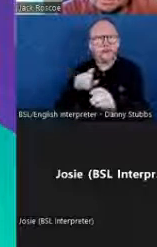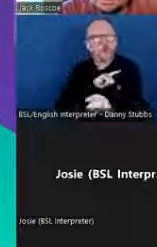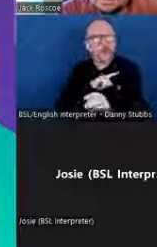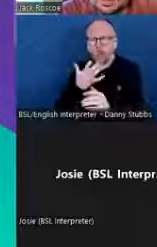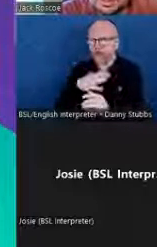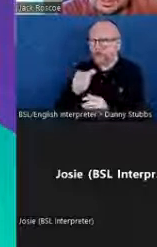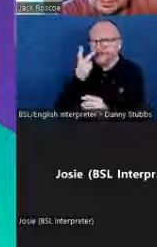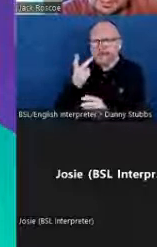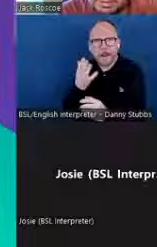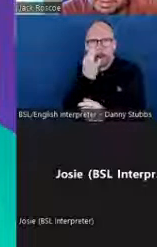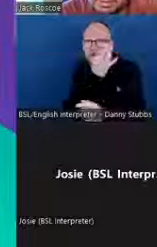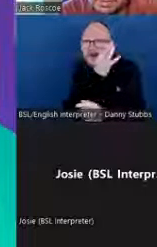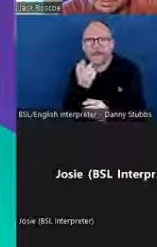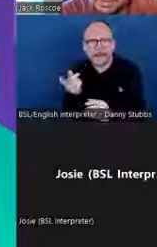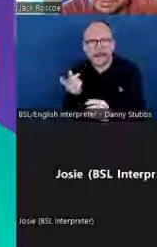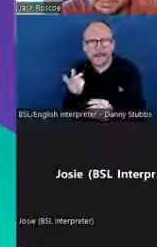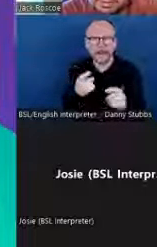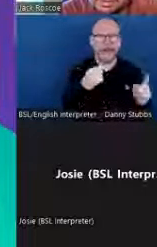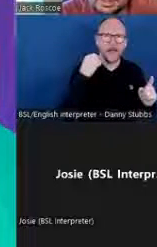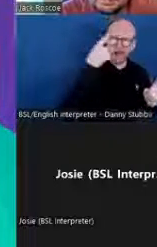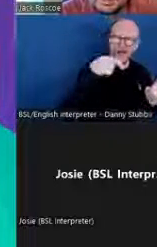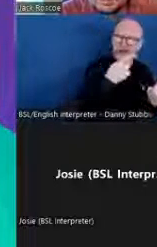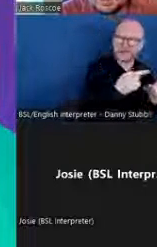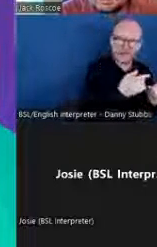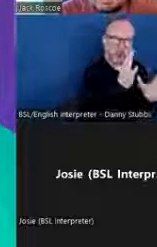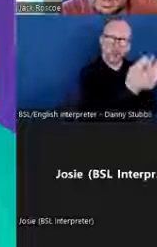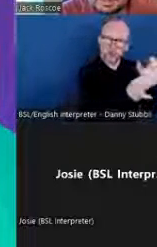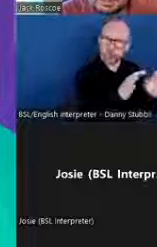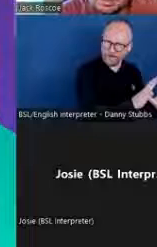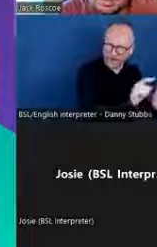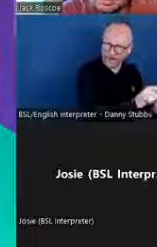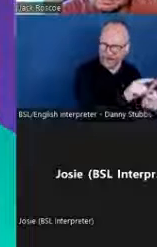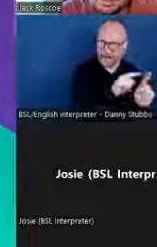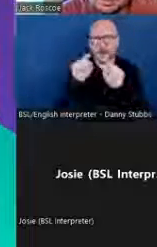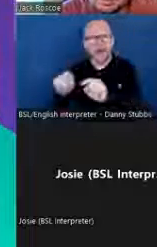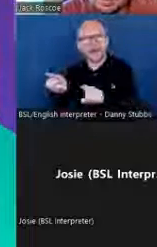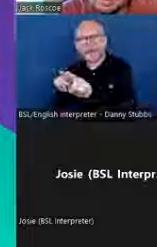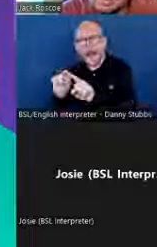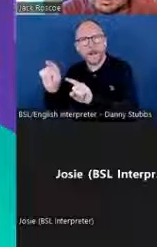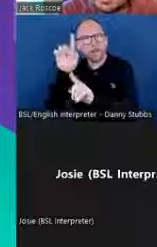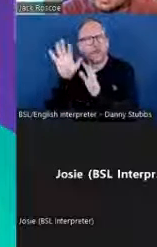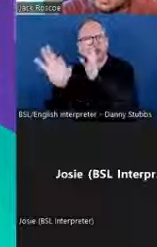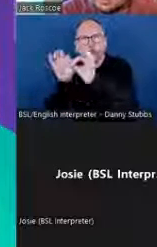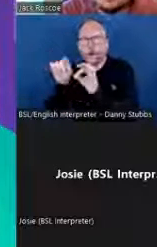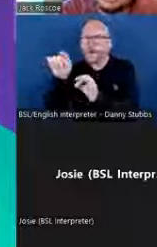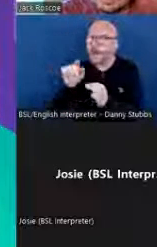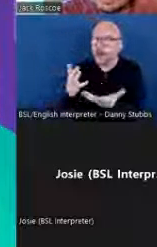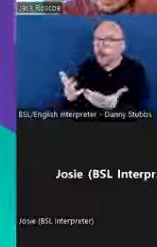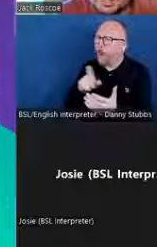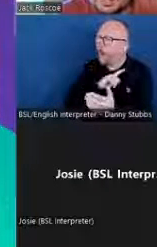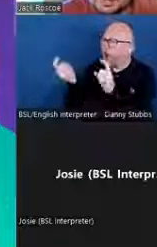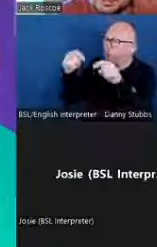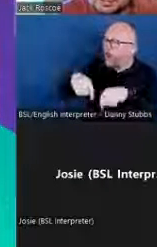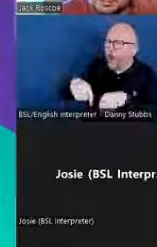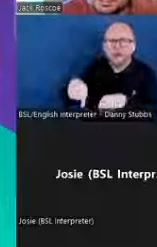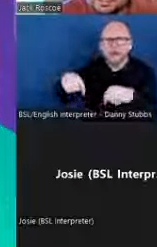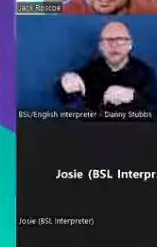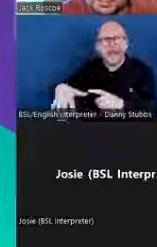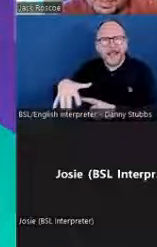London example, we needed survey questions about whether it was one of the main motivating factors for their visit, or if they were just coming